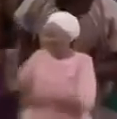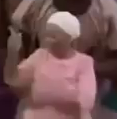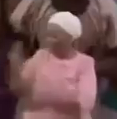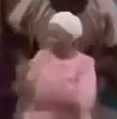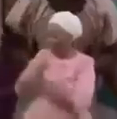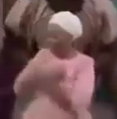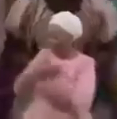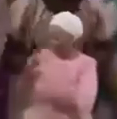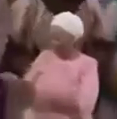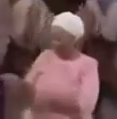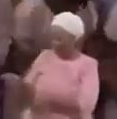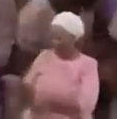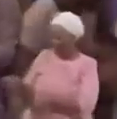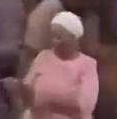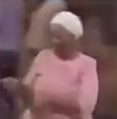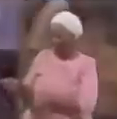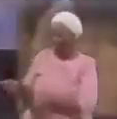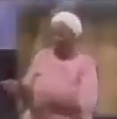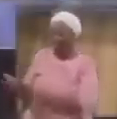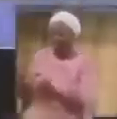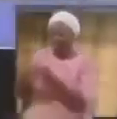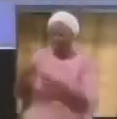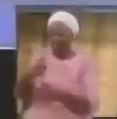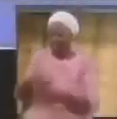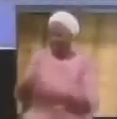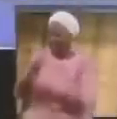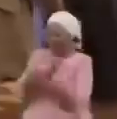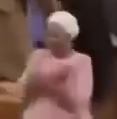And say, I love you too.